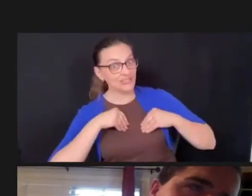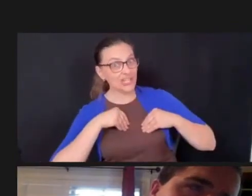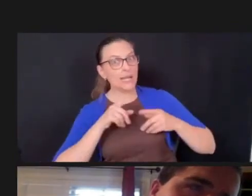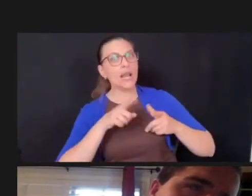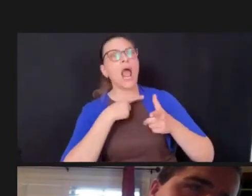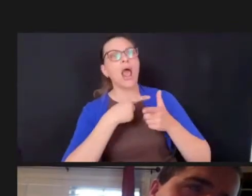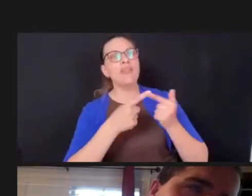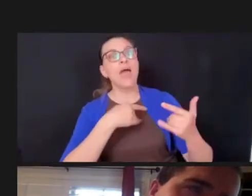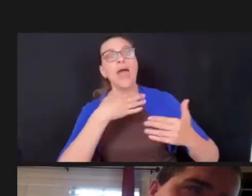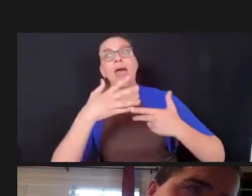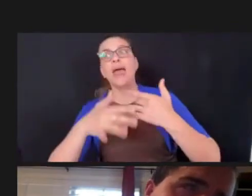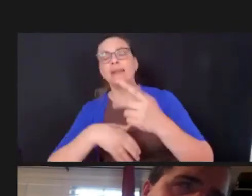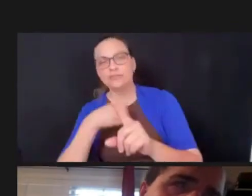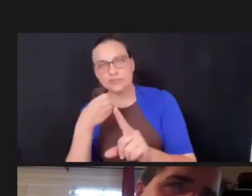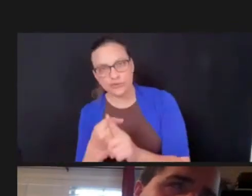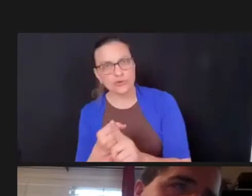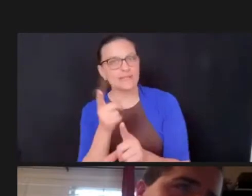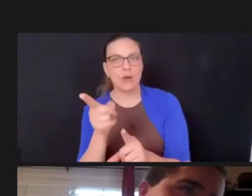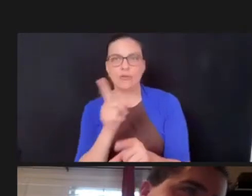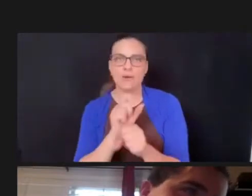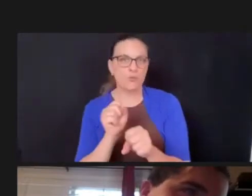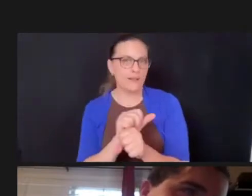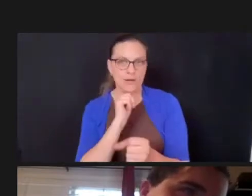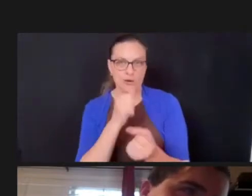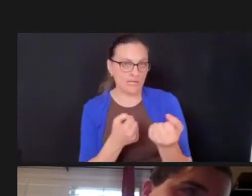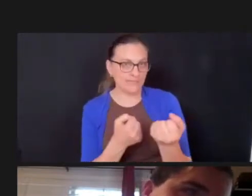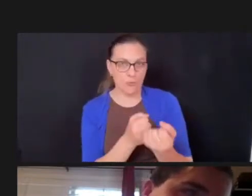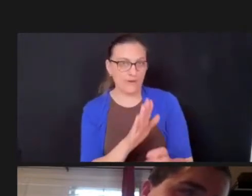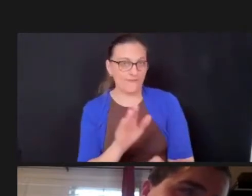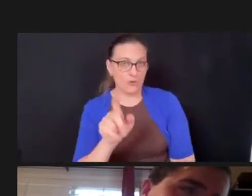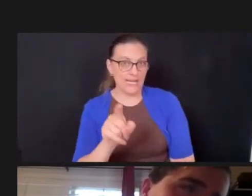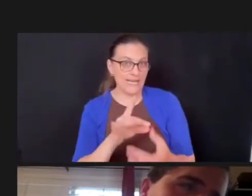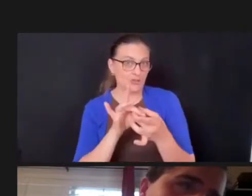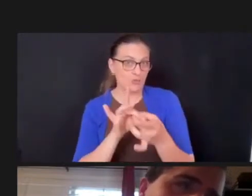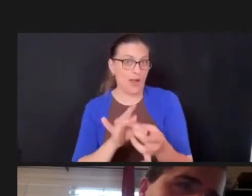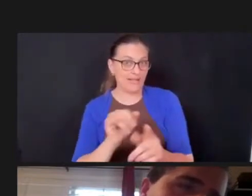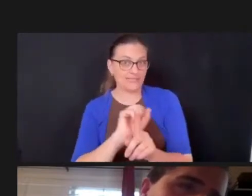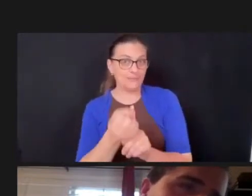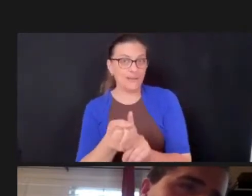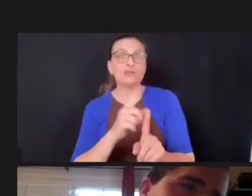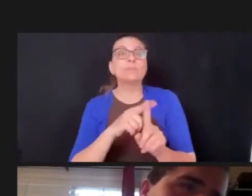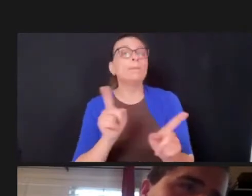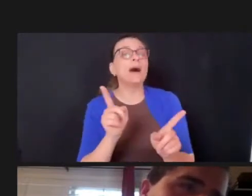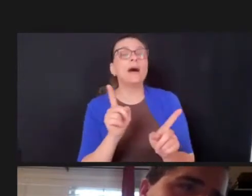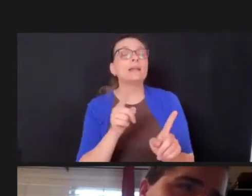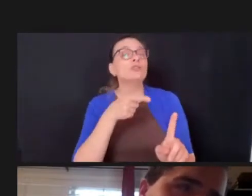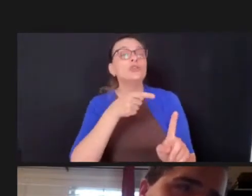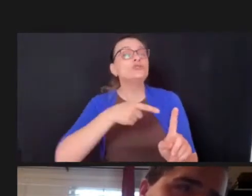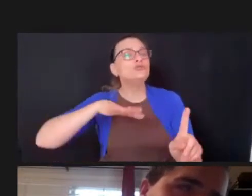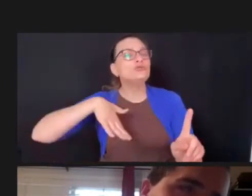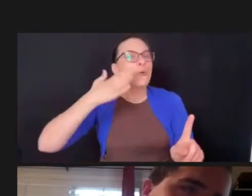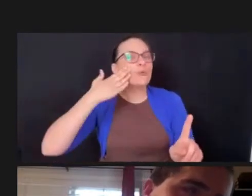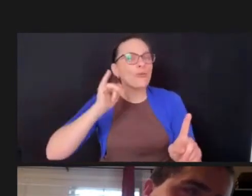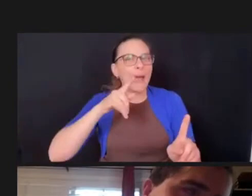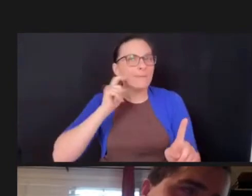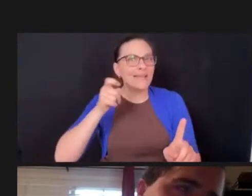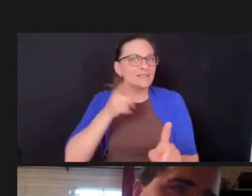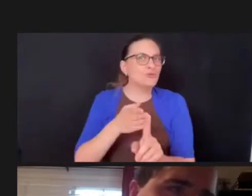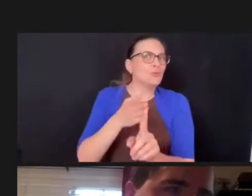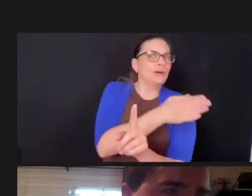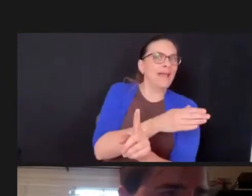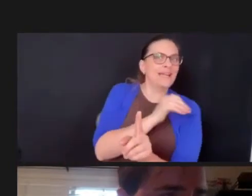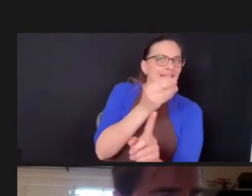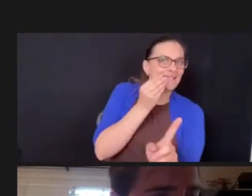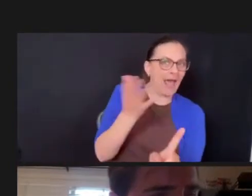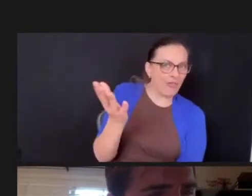of your needs around this experience, but you don't know that because you didn't tell them. Or you do disclose and you